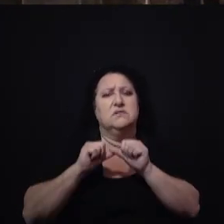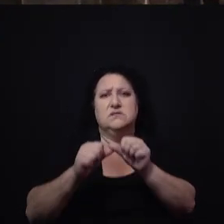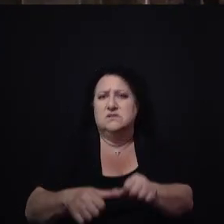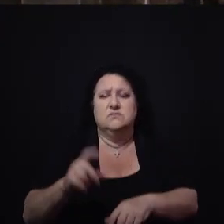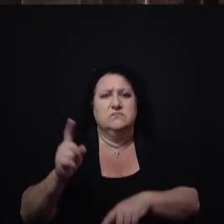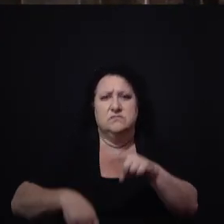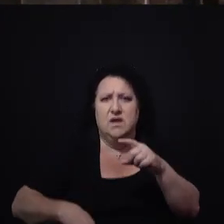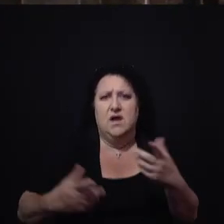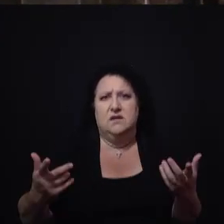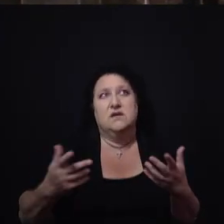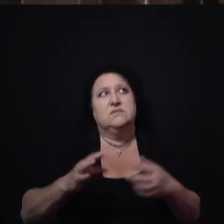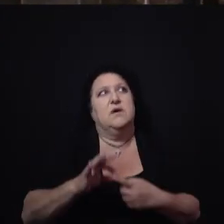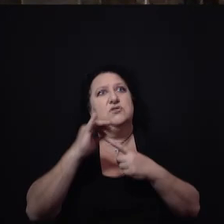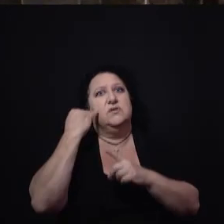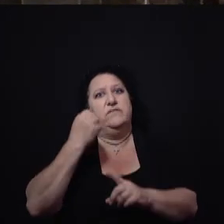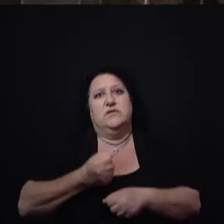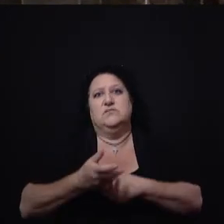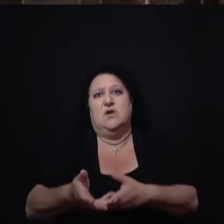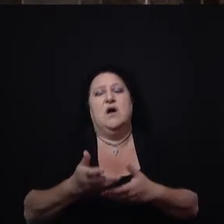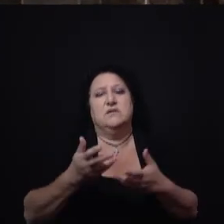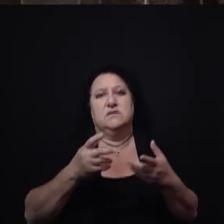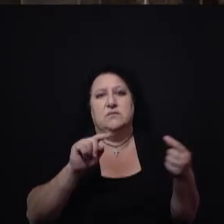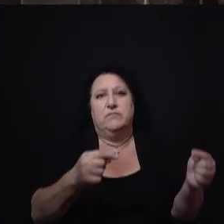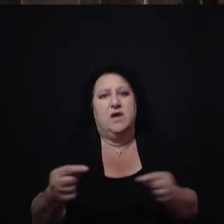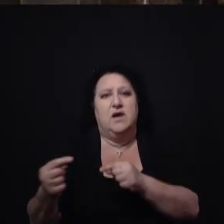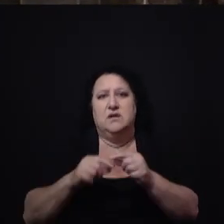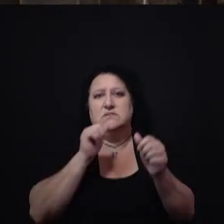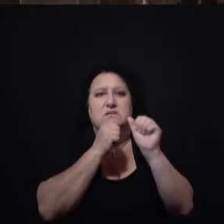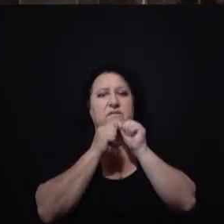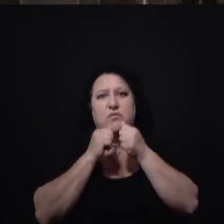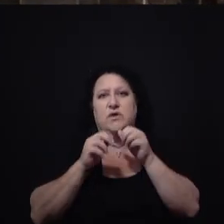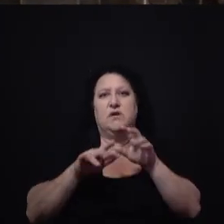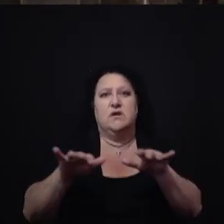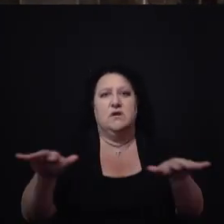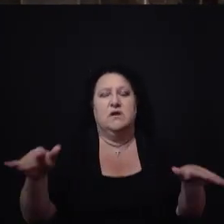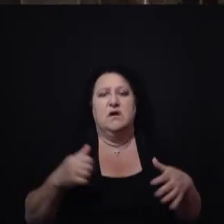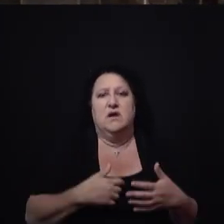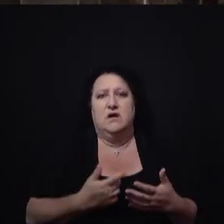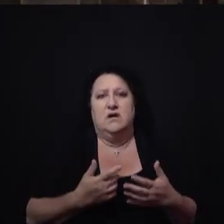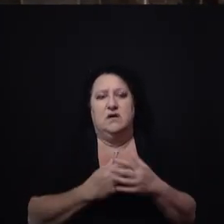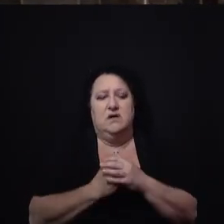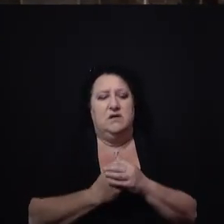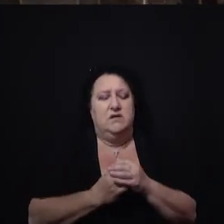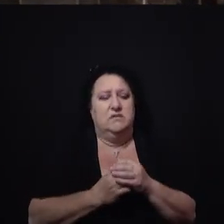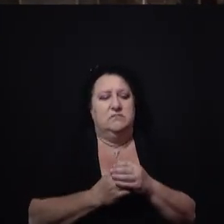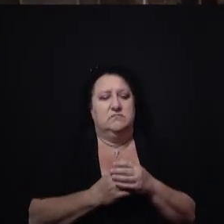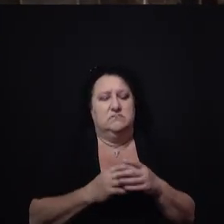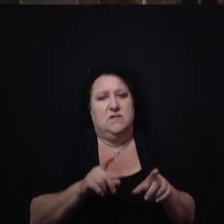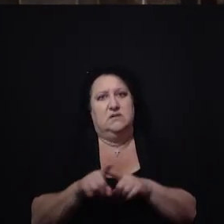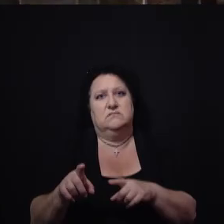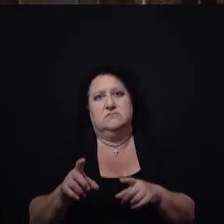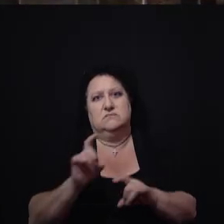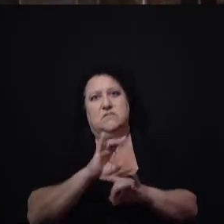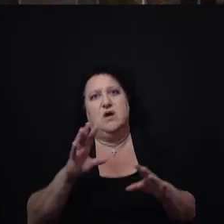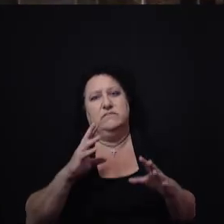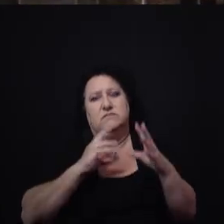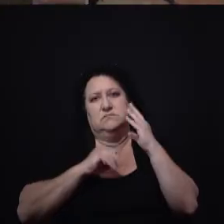suffering, and tremendous distress to other people.